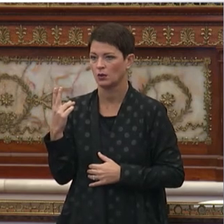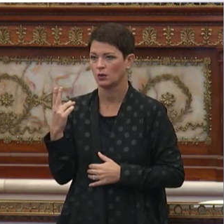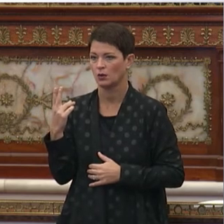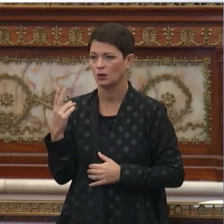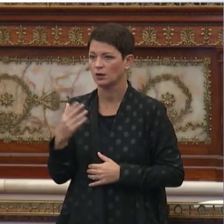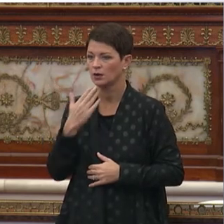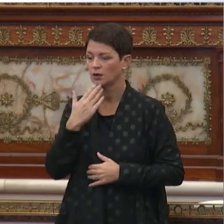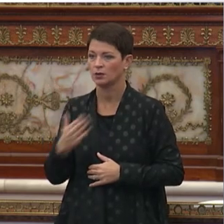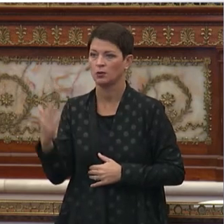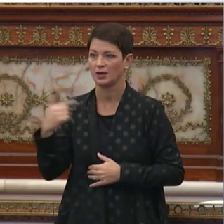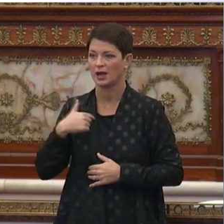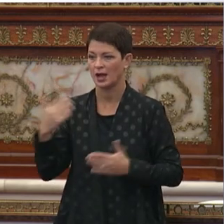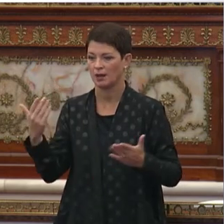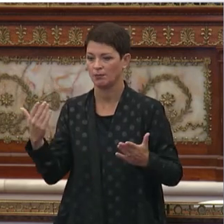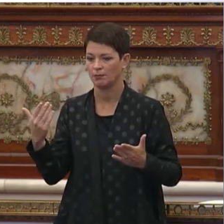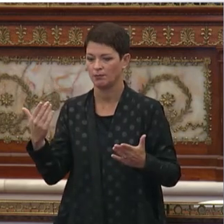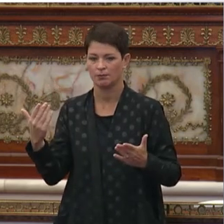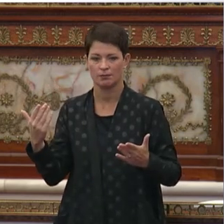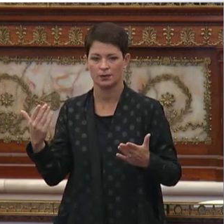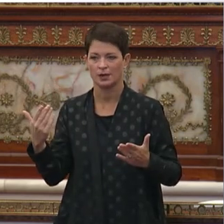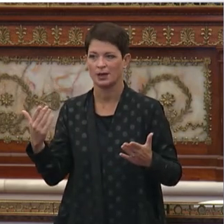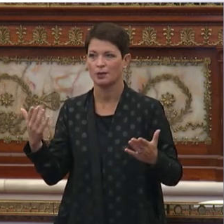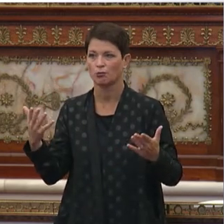Good morning, I'm President.